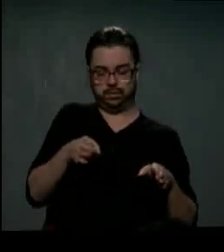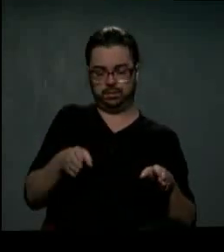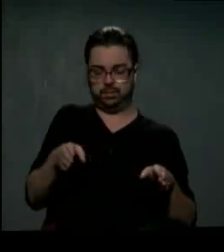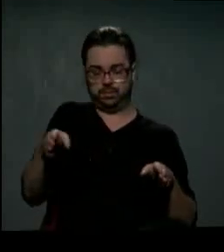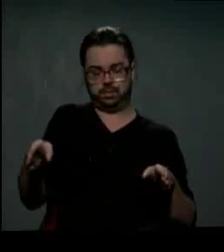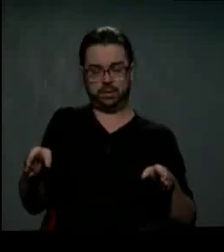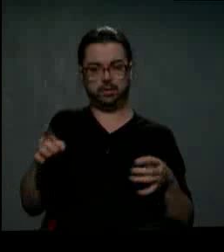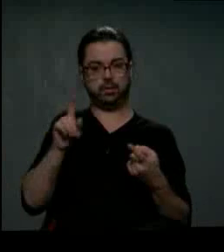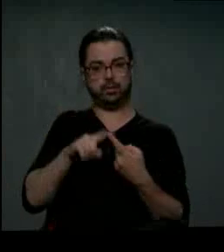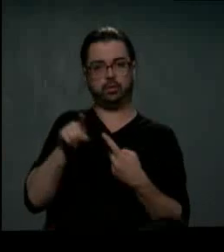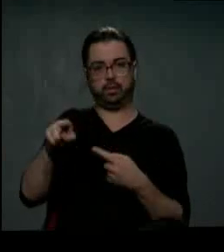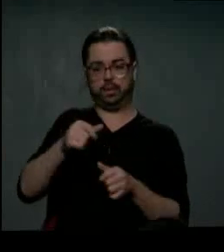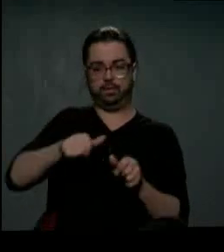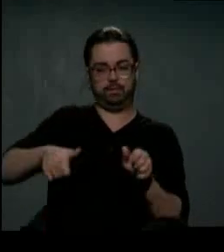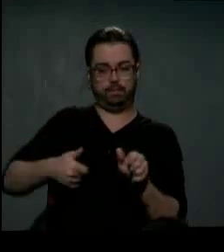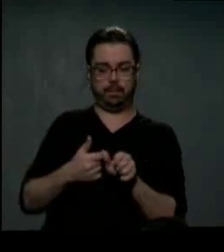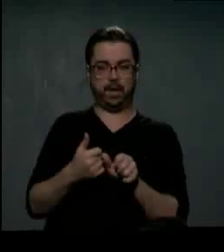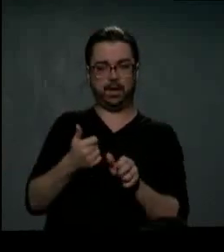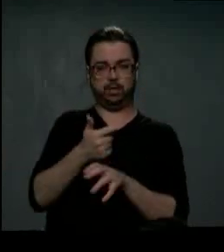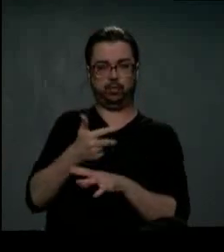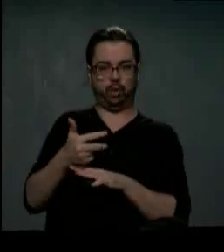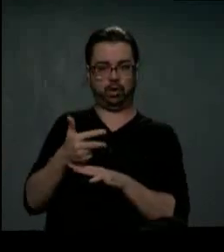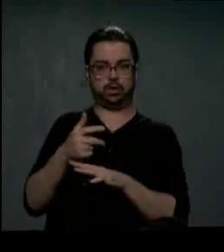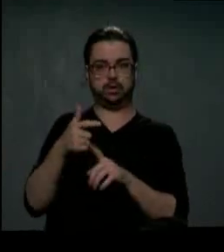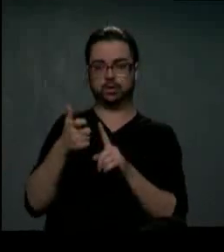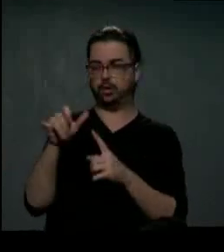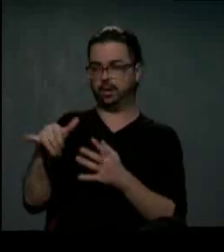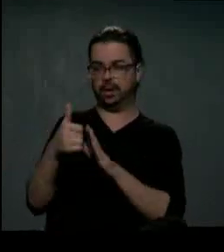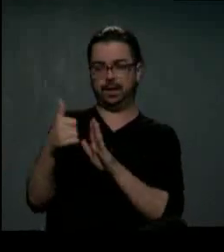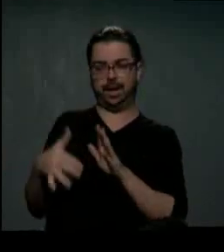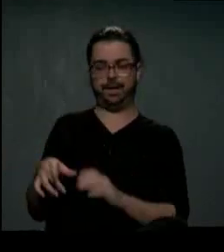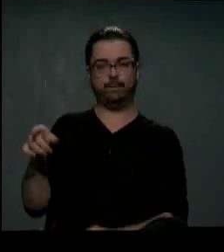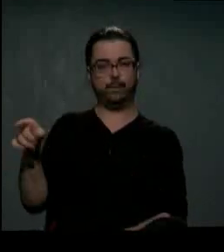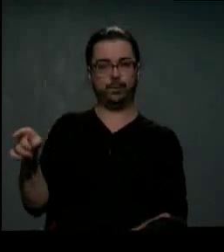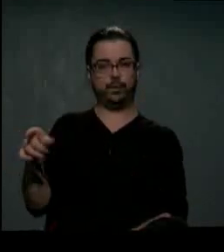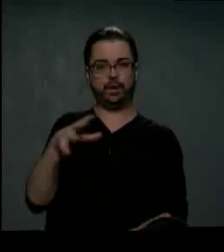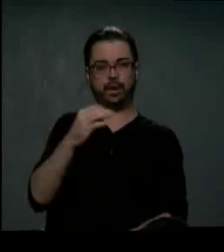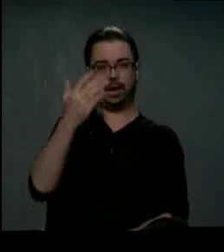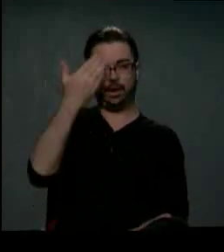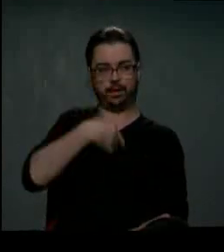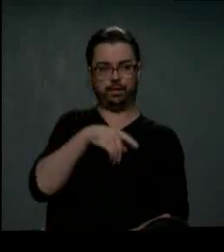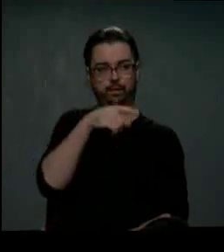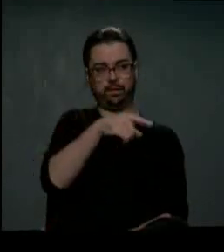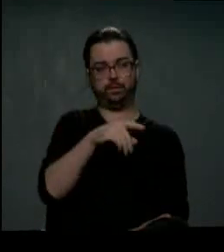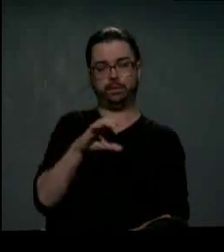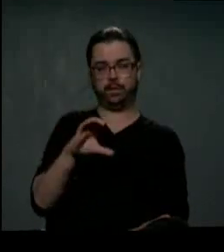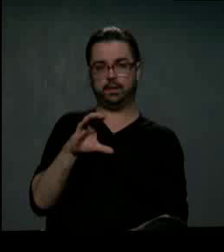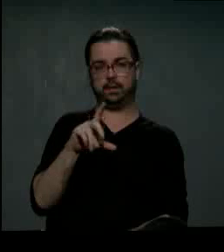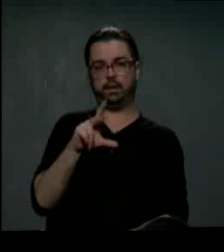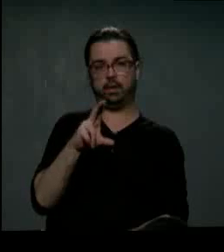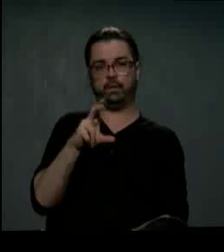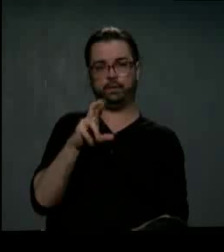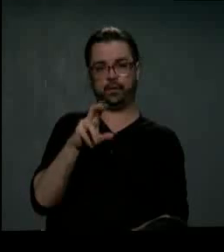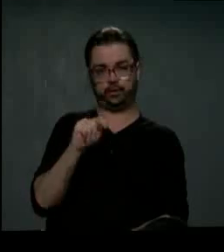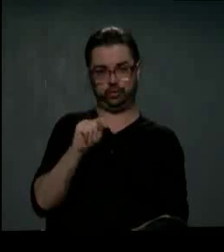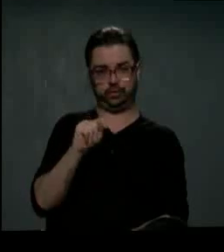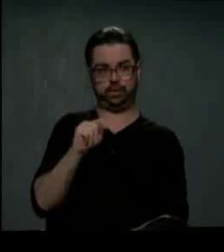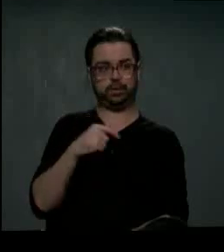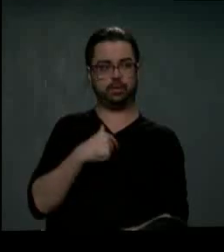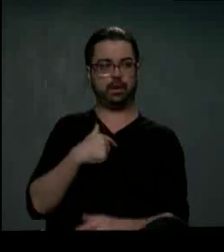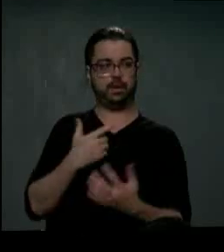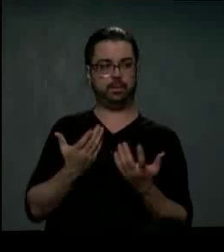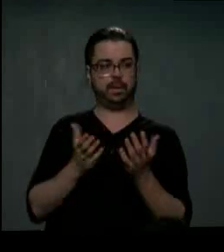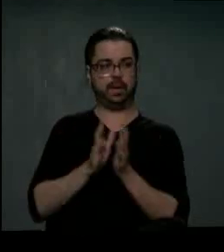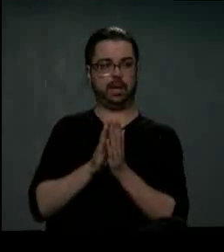way to the back garage parking lot of the neighbor behind me and cover up that culvert. So I'm being asked to